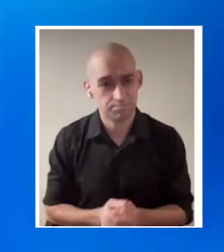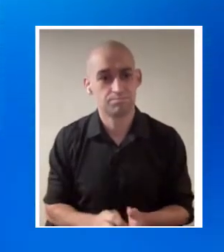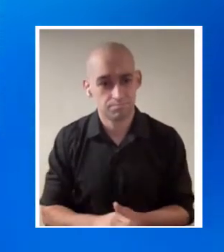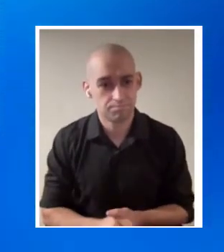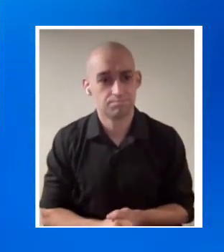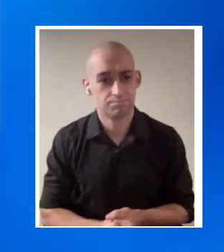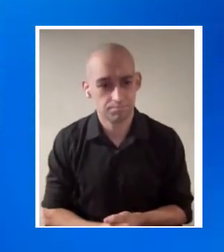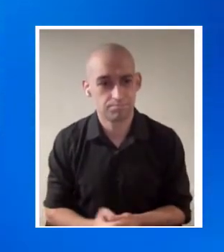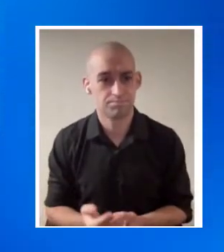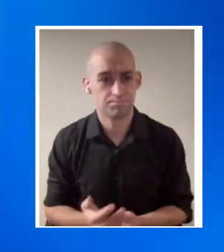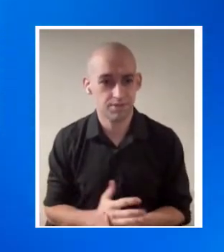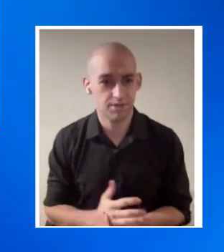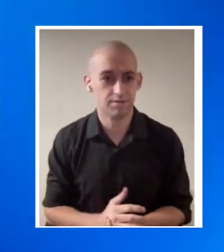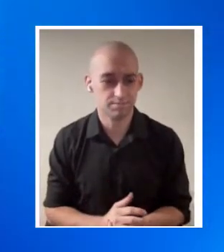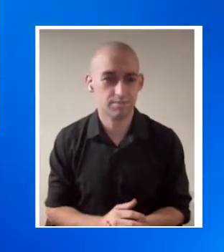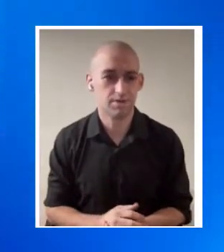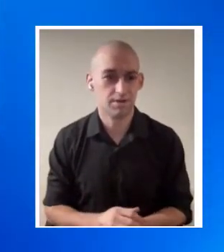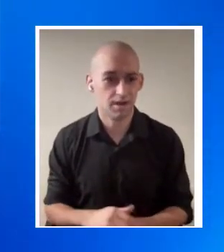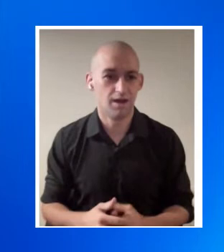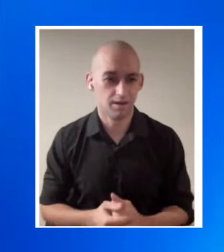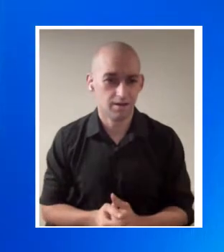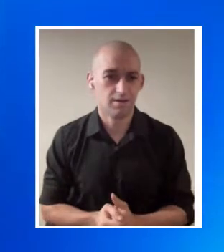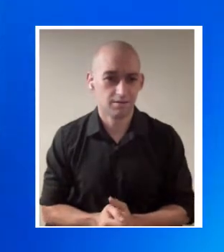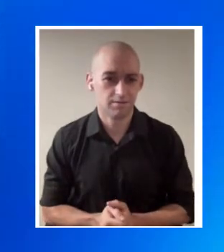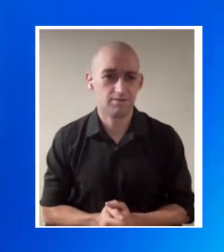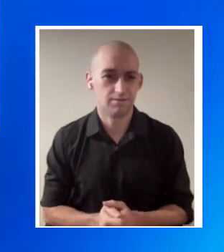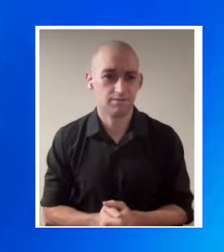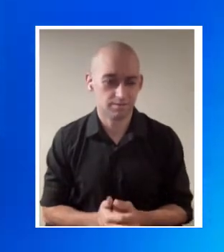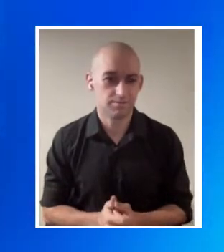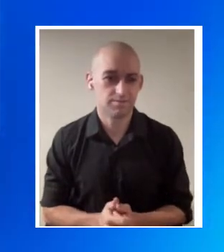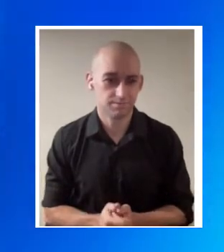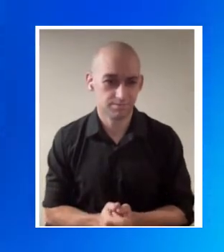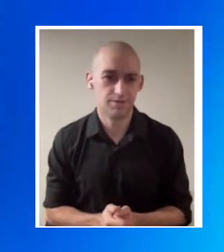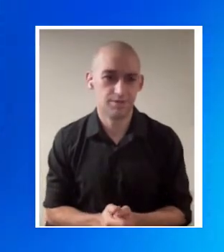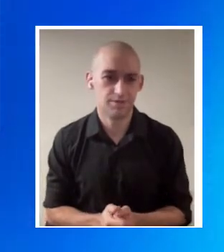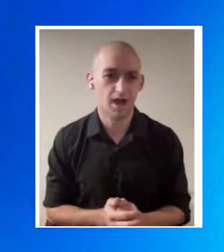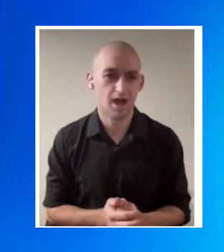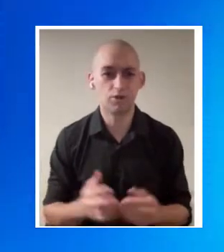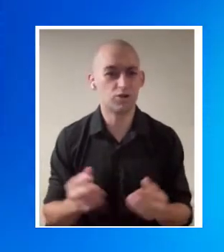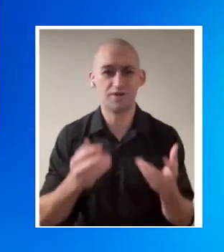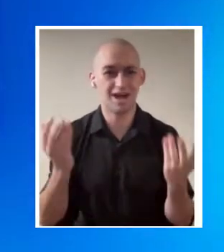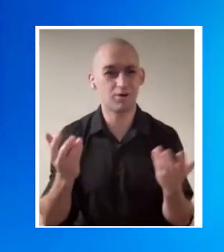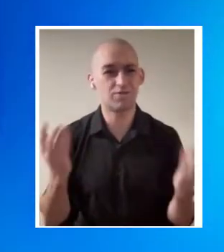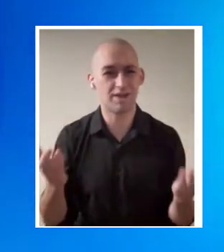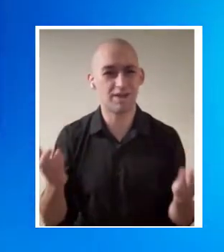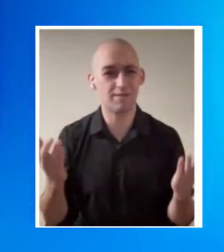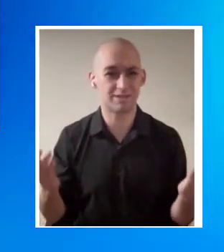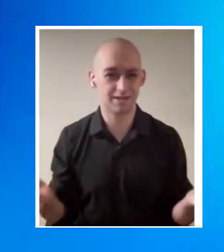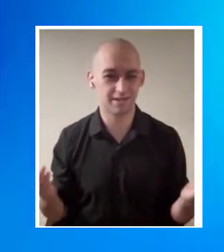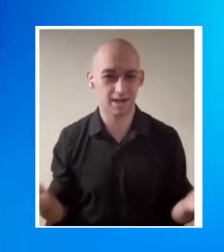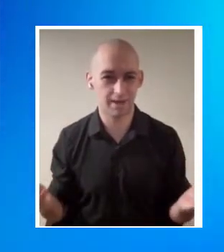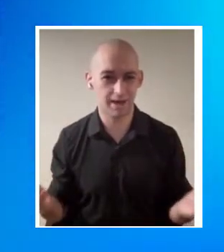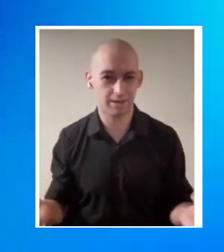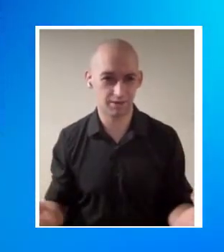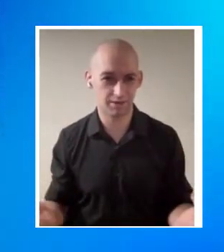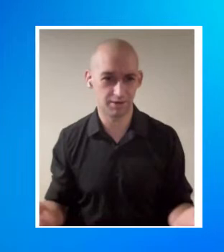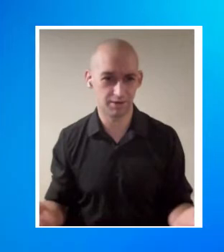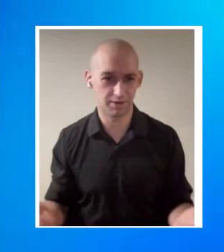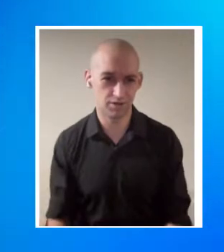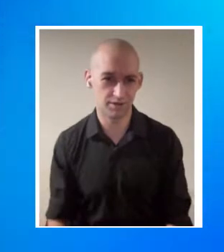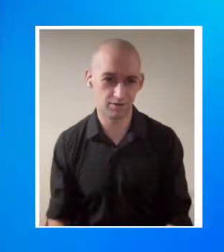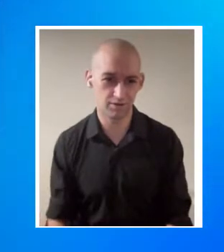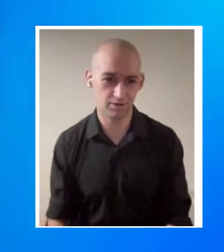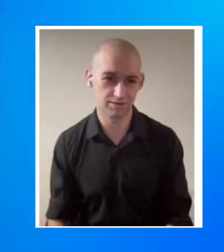audience is gonna, they're not making sure that adds up. Yeah. Yes. I wonder if anybody's going to get that mad about the